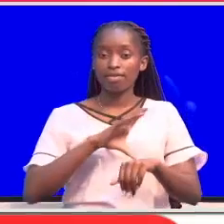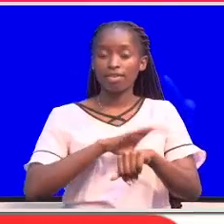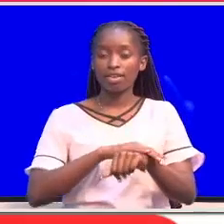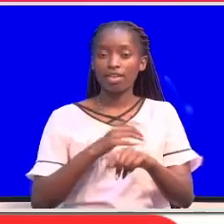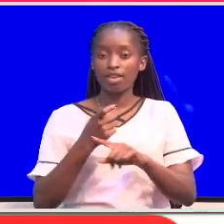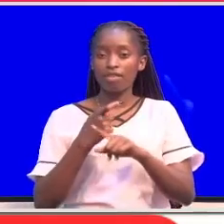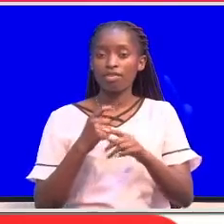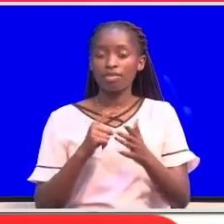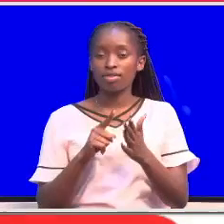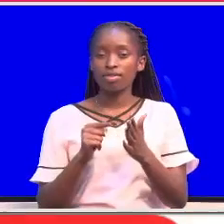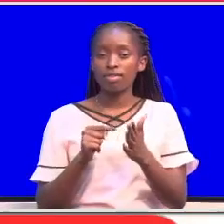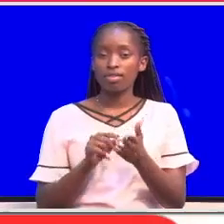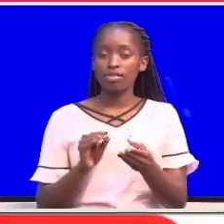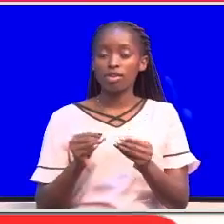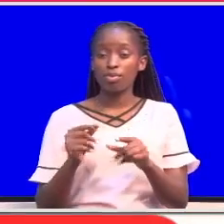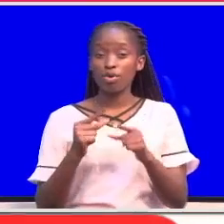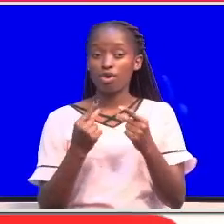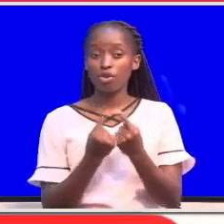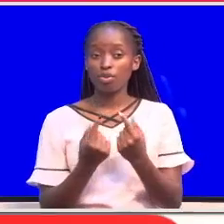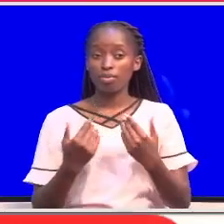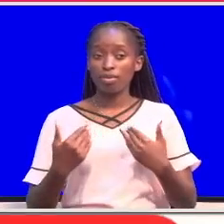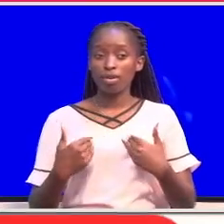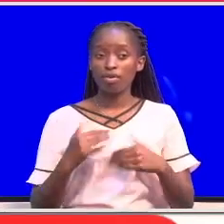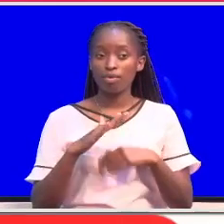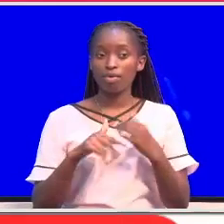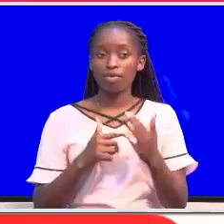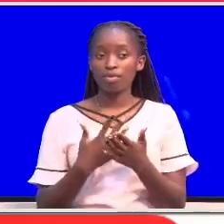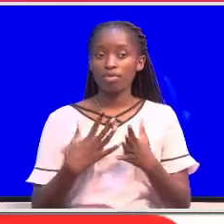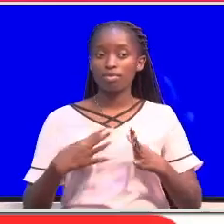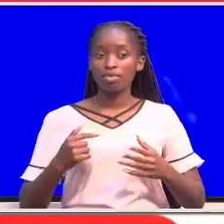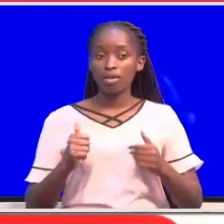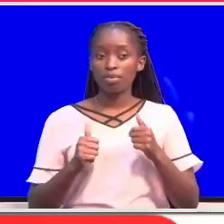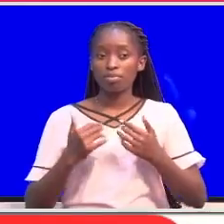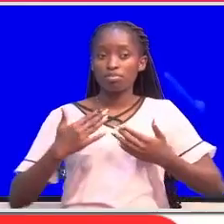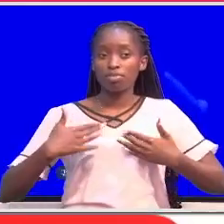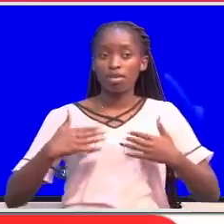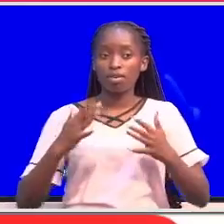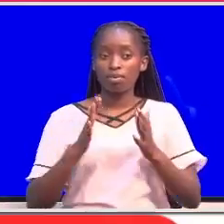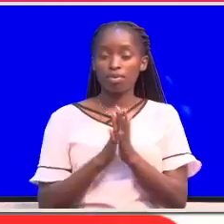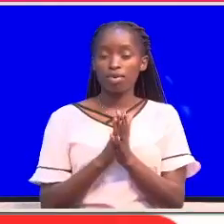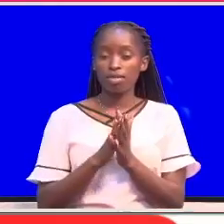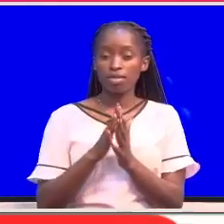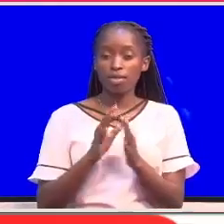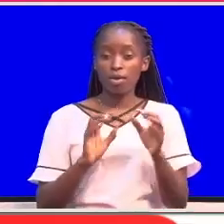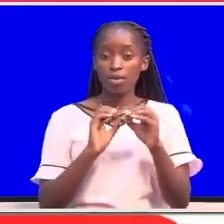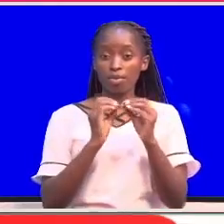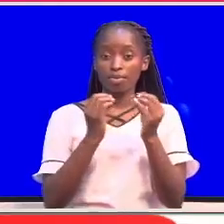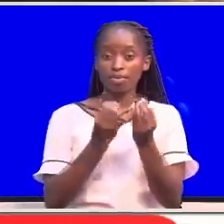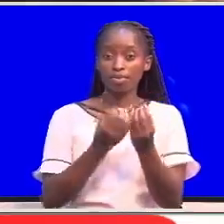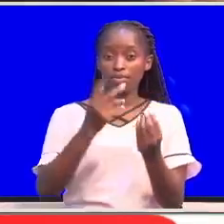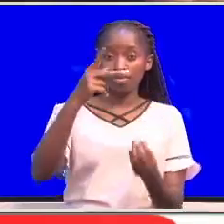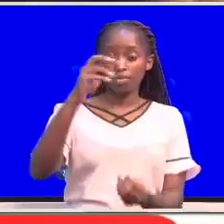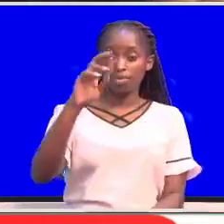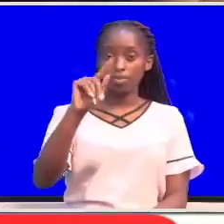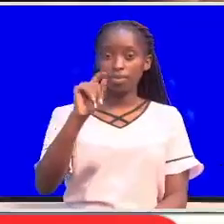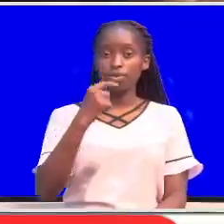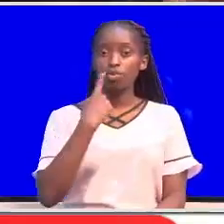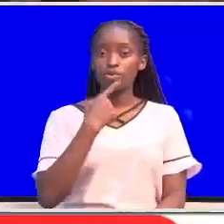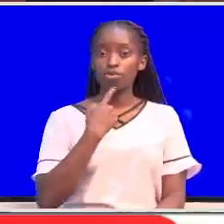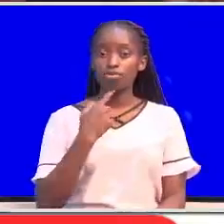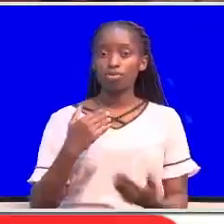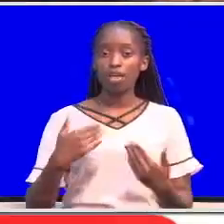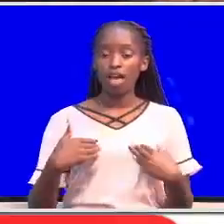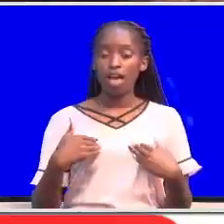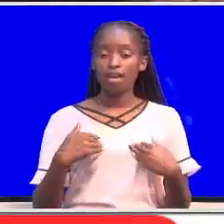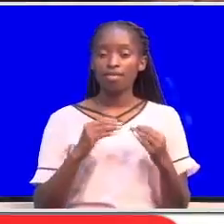kutoka muungano wa Azimio. Wanasiasa hao walipokewa na mbunge wa bunge la Afrika Mashariki David Sankok. Alisema chama cha UDA